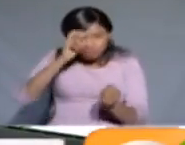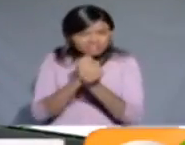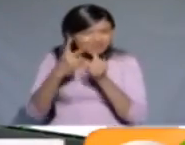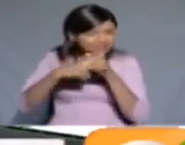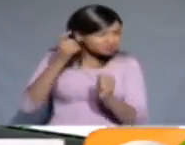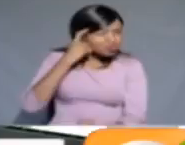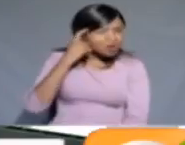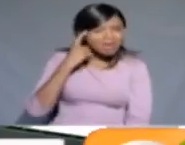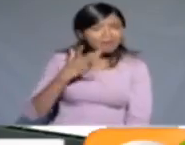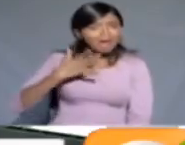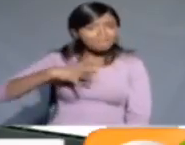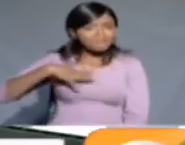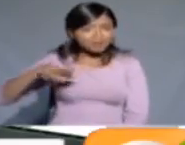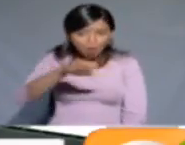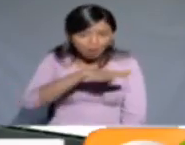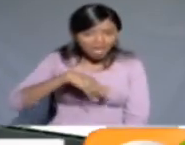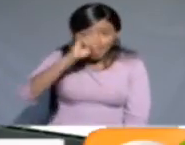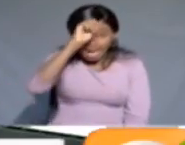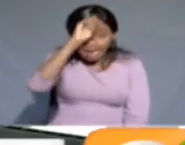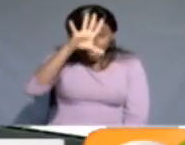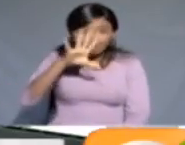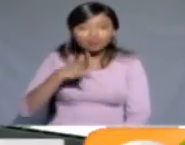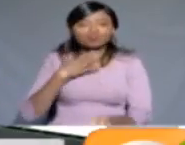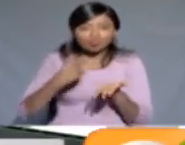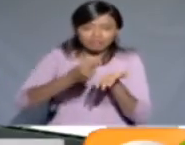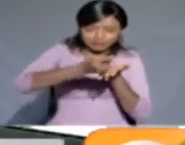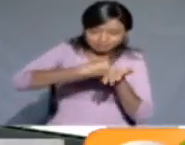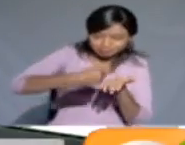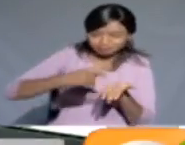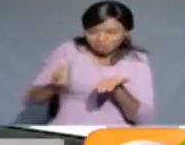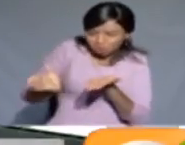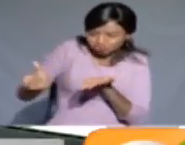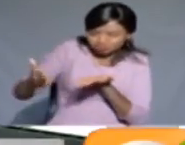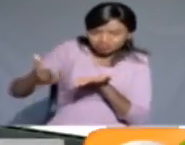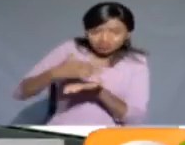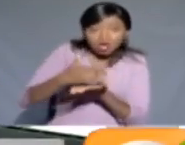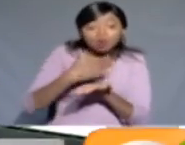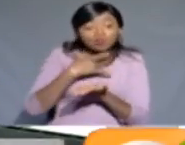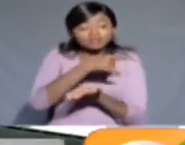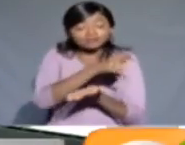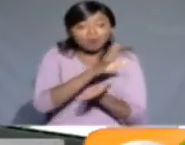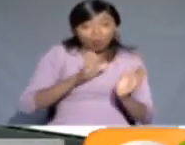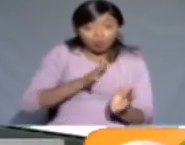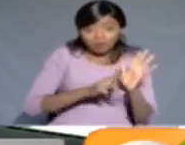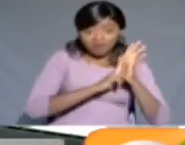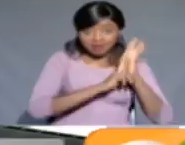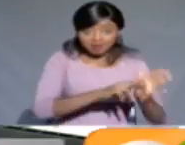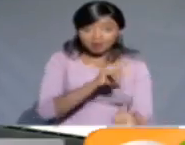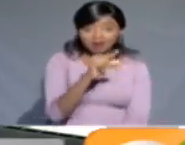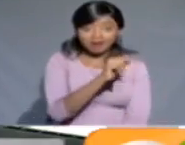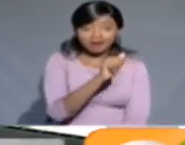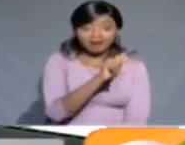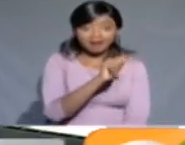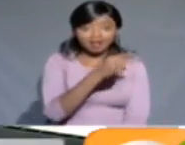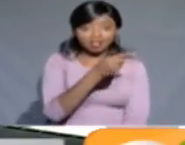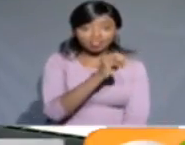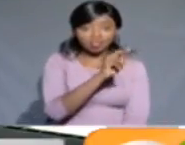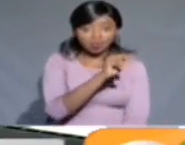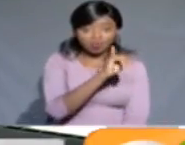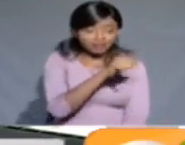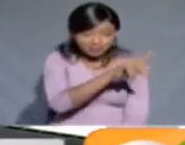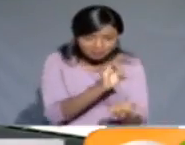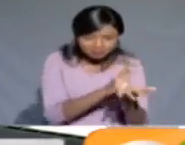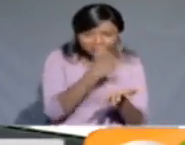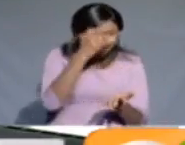this. Residents of Kiambu County began collecting signatures for the recall of their women rep, Gathoni Wamushomba. Remember when she made